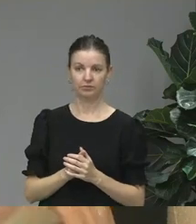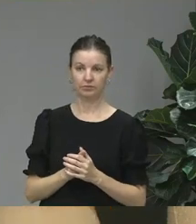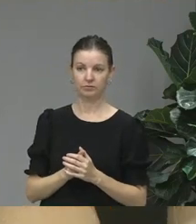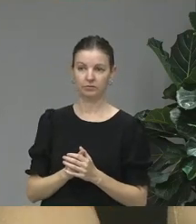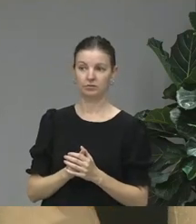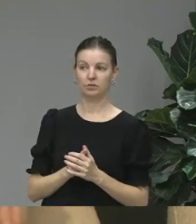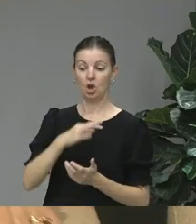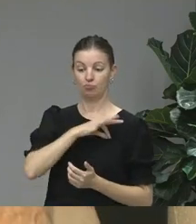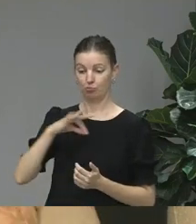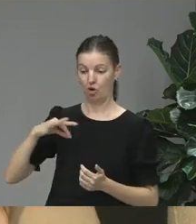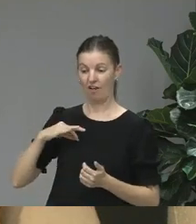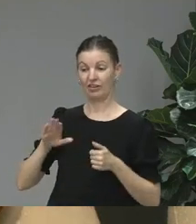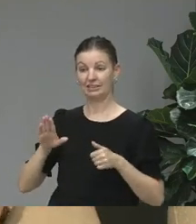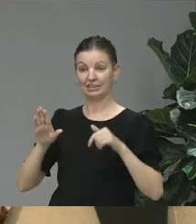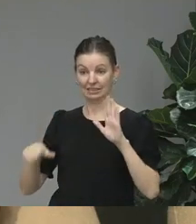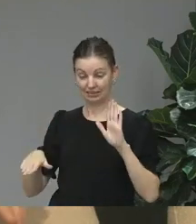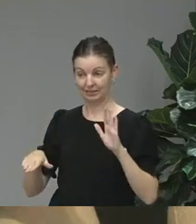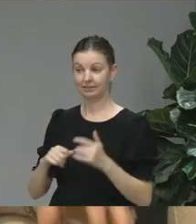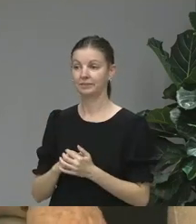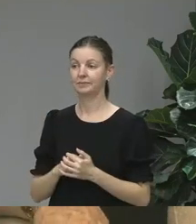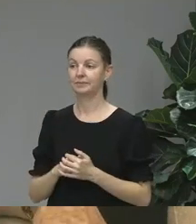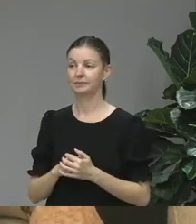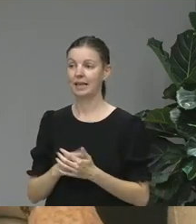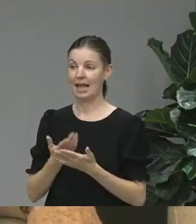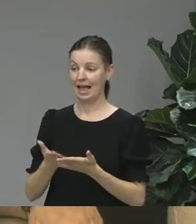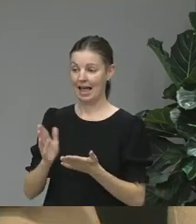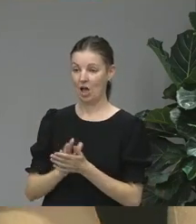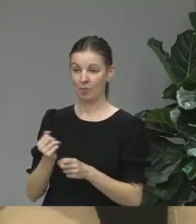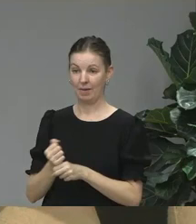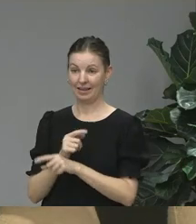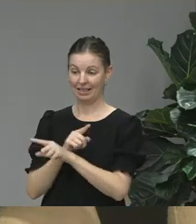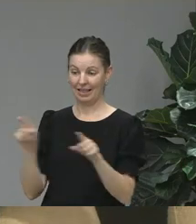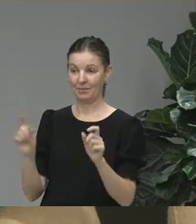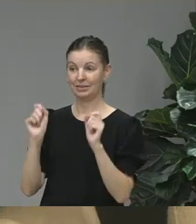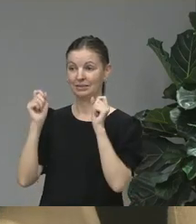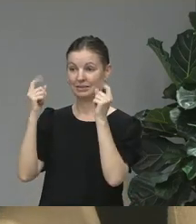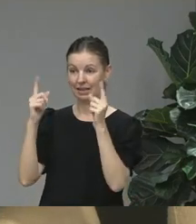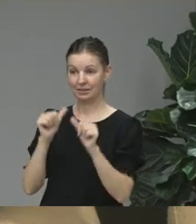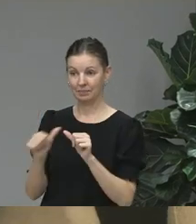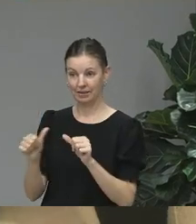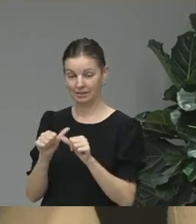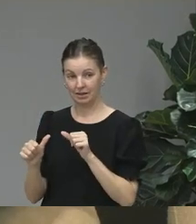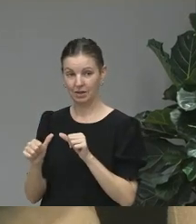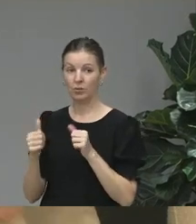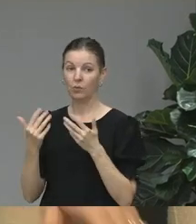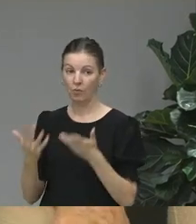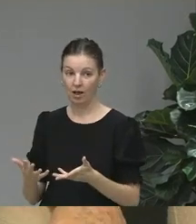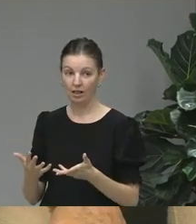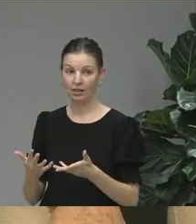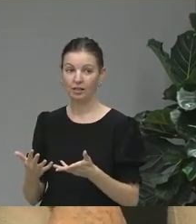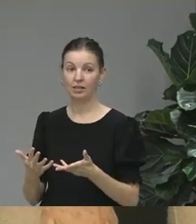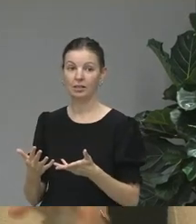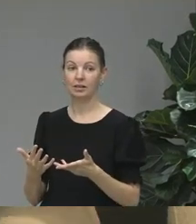private citizens, I think you described them, understand better. Well, part of that, I think, is addressed in how you set